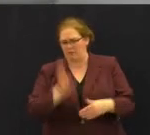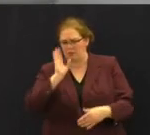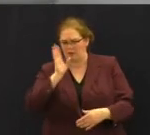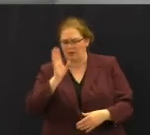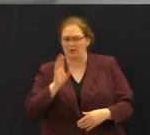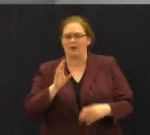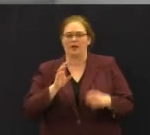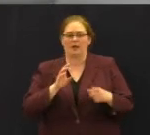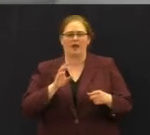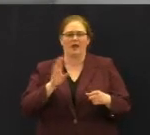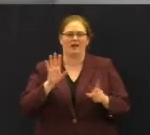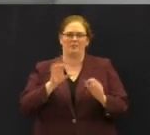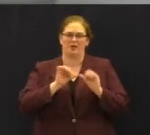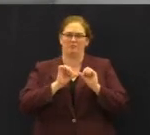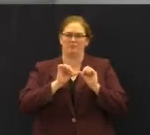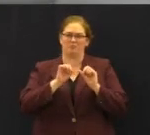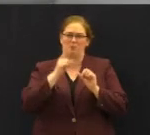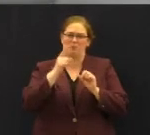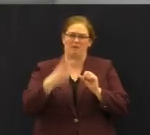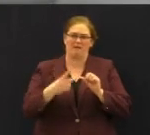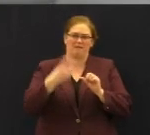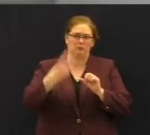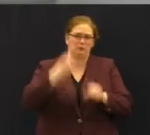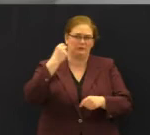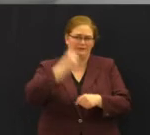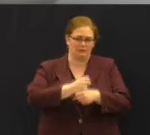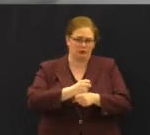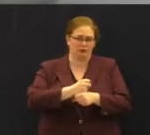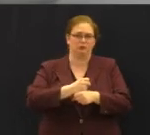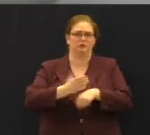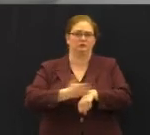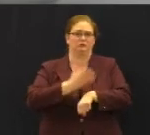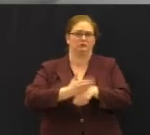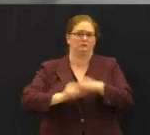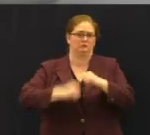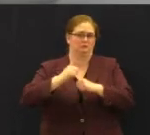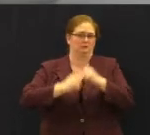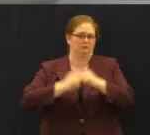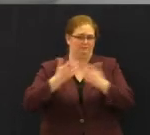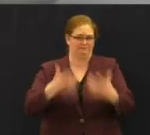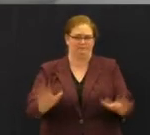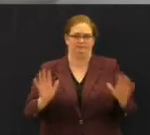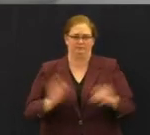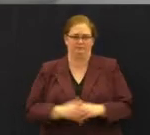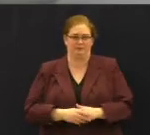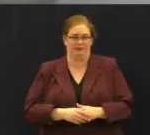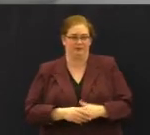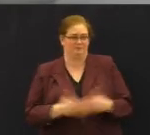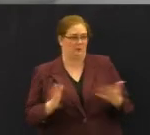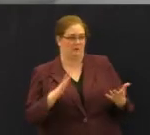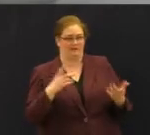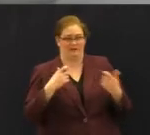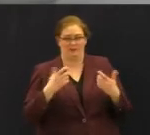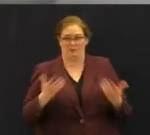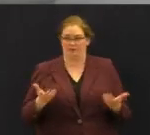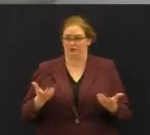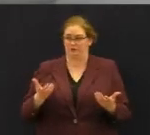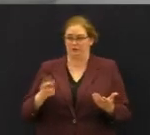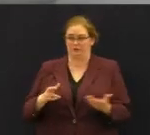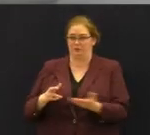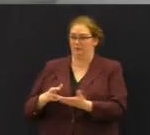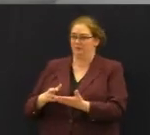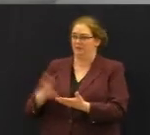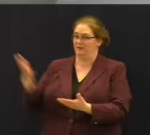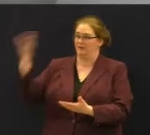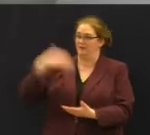probably be about 1.5 to 2 years for completion to that. I don't know if there are any questions, or if